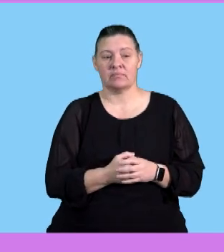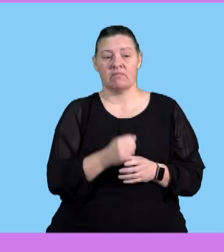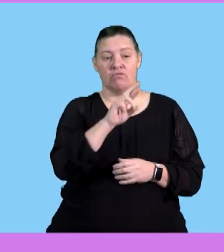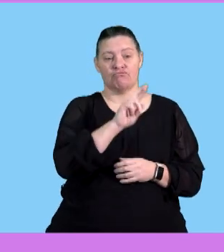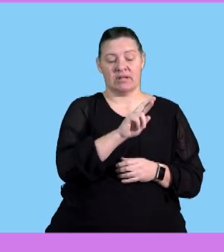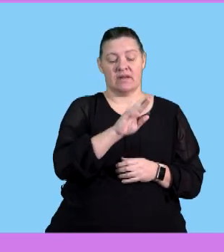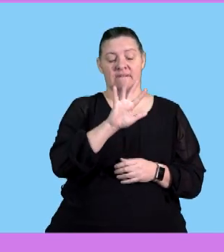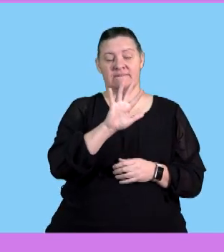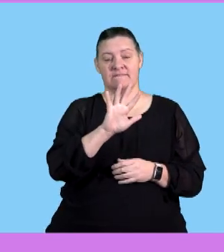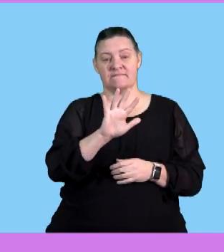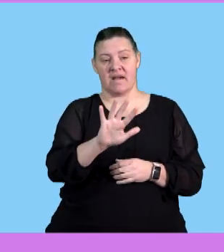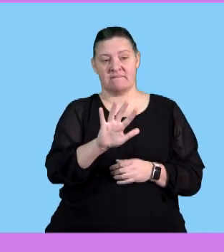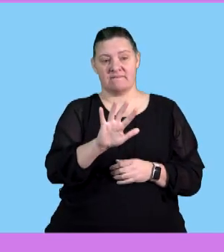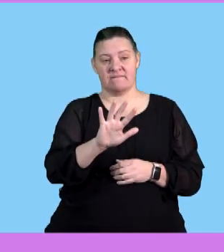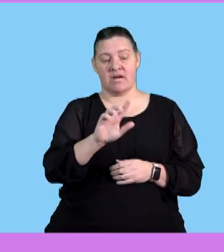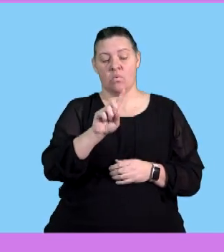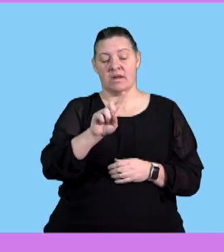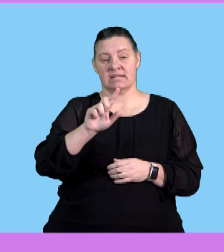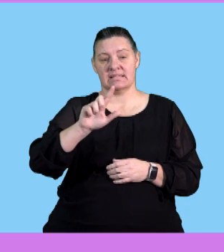to pay a total amount of